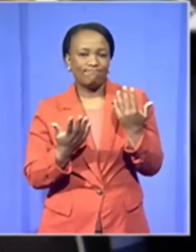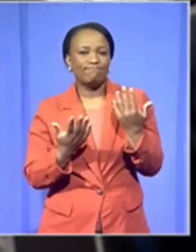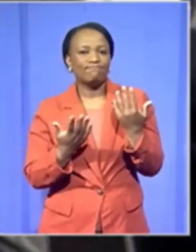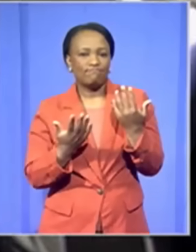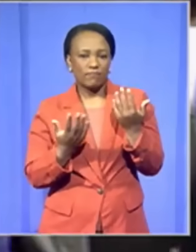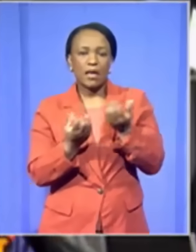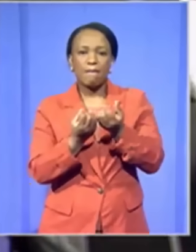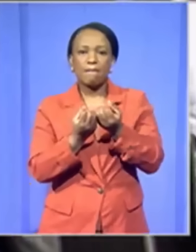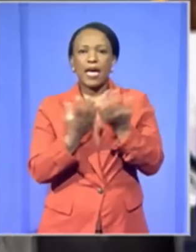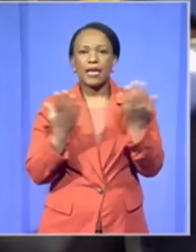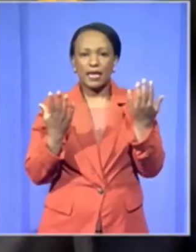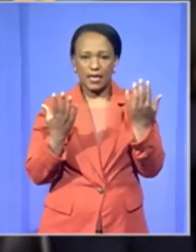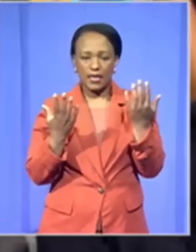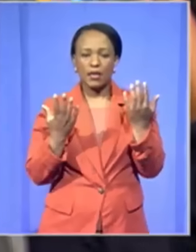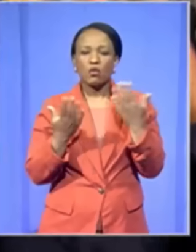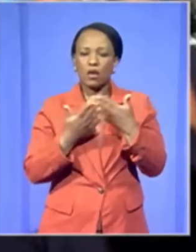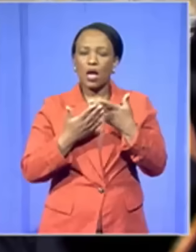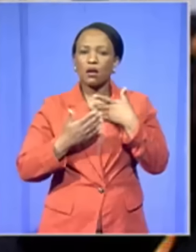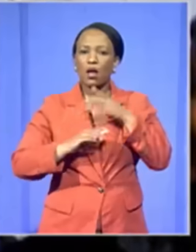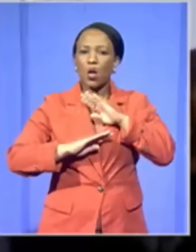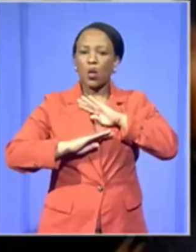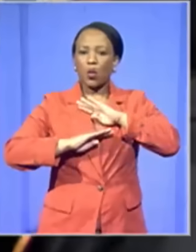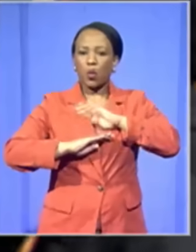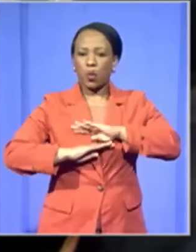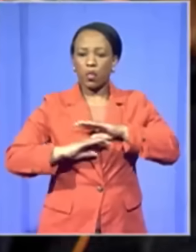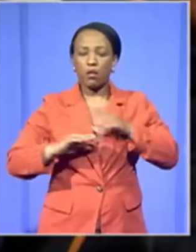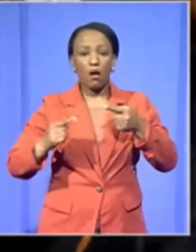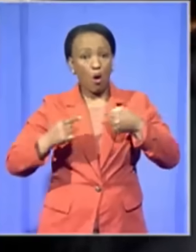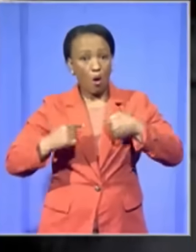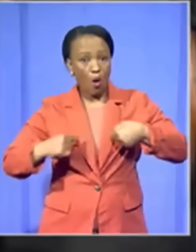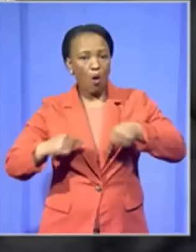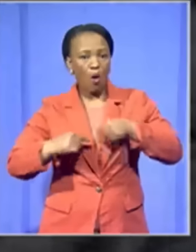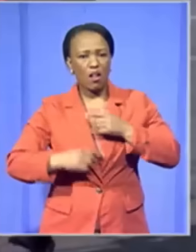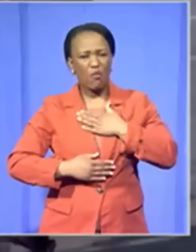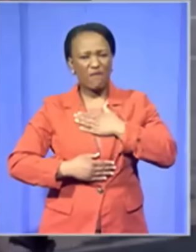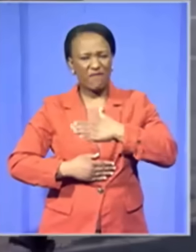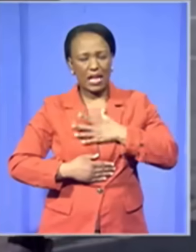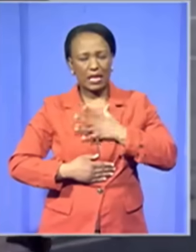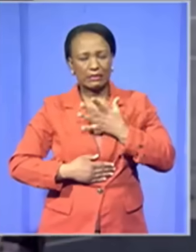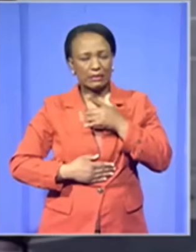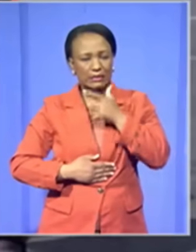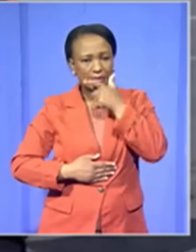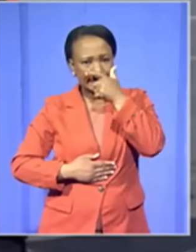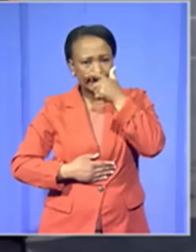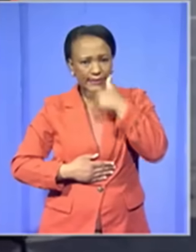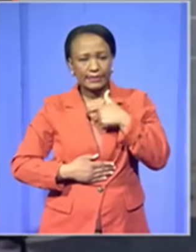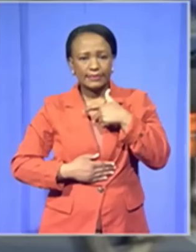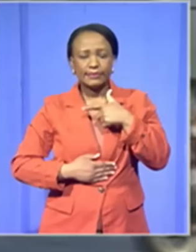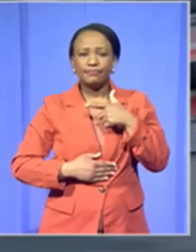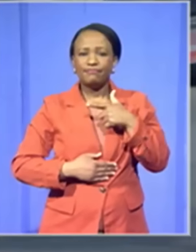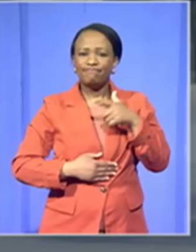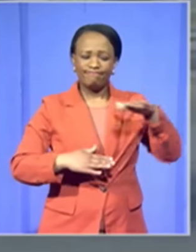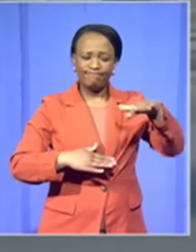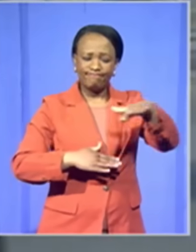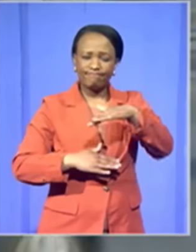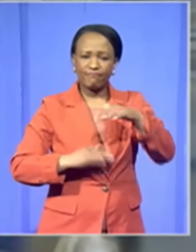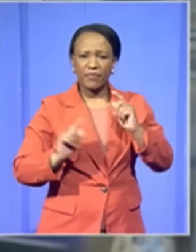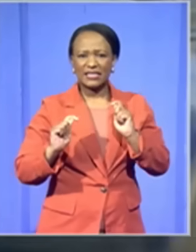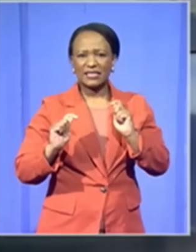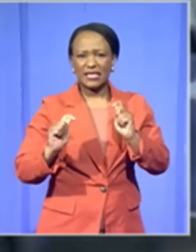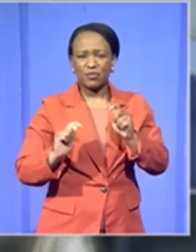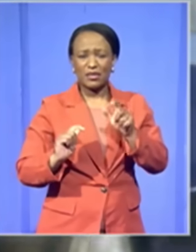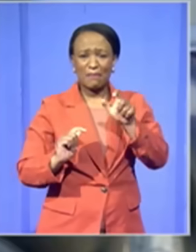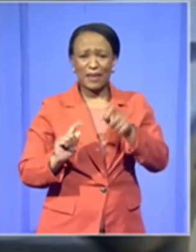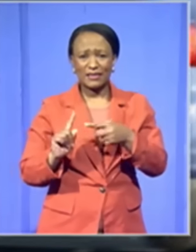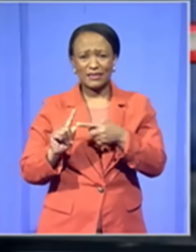ba bantši ba tla imolloga ka gore ka moka ga rena re kule botlhoko kudu gore bo mošomong wa rena wa dinamelwa go be le motho wa latlhegelang ke bophelo ba